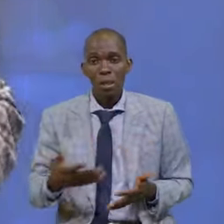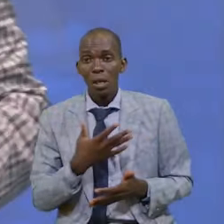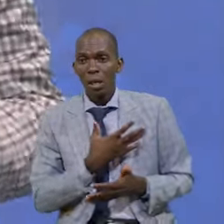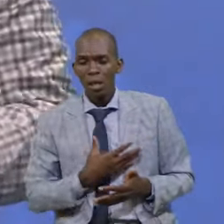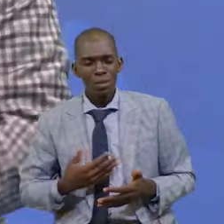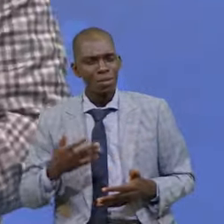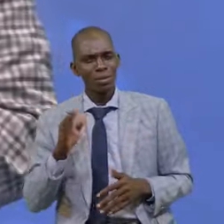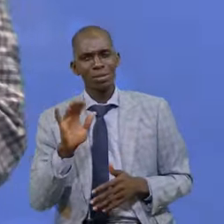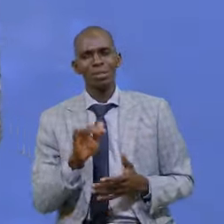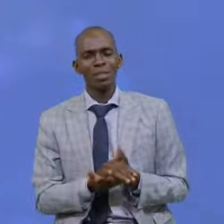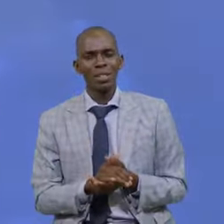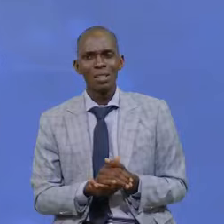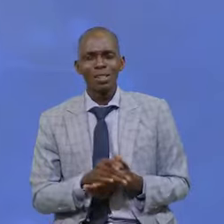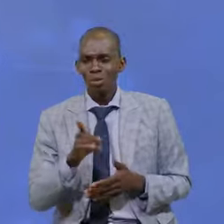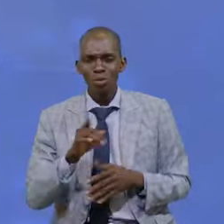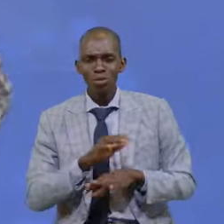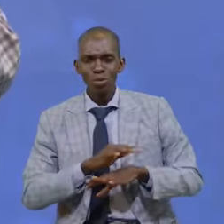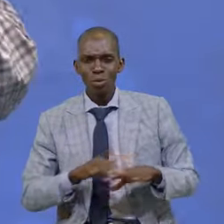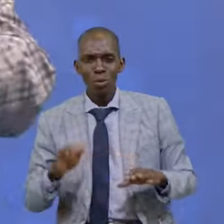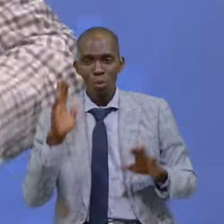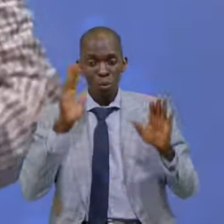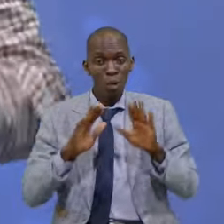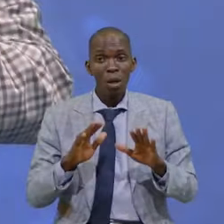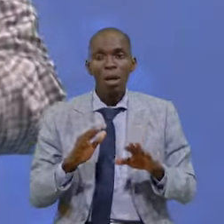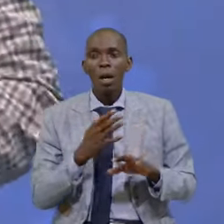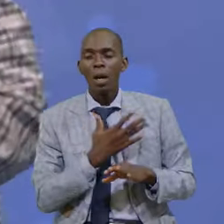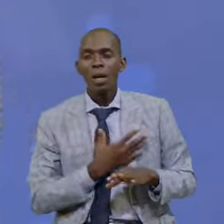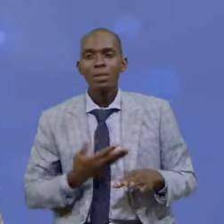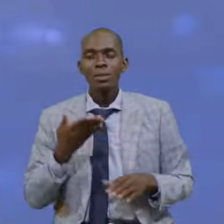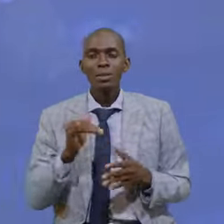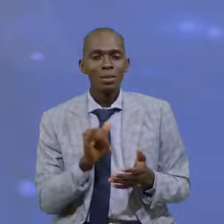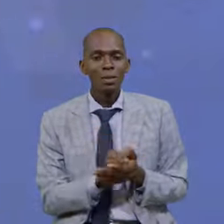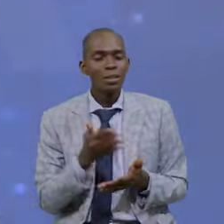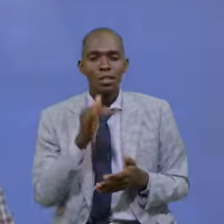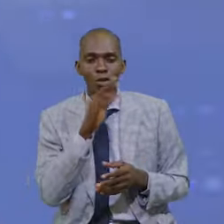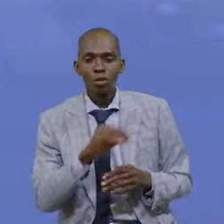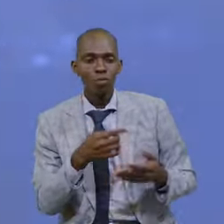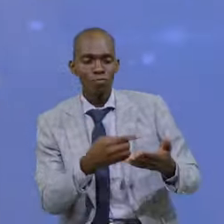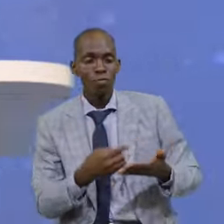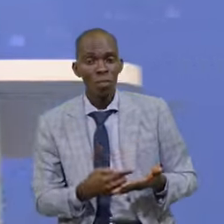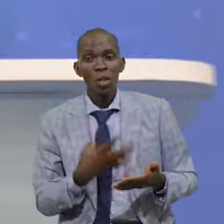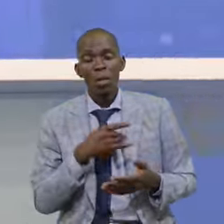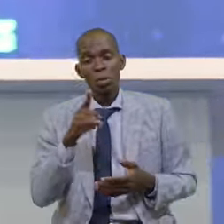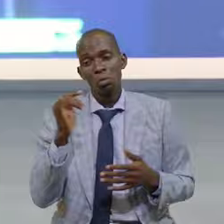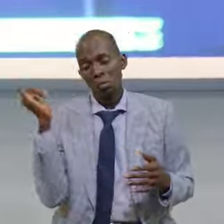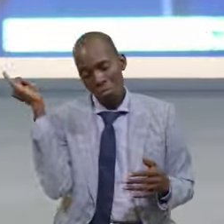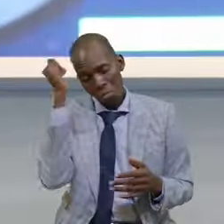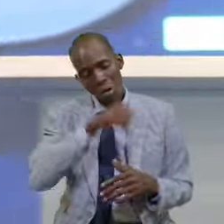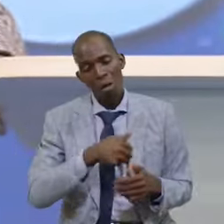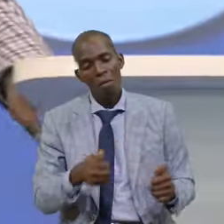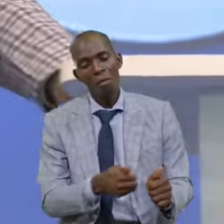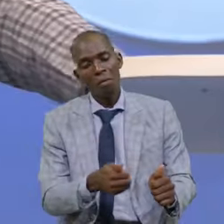say, don't consider. And there's no price, there's no bargaining. And then you follow sheepishly, like a